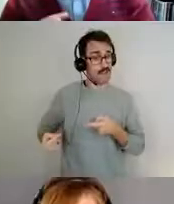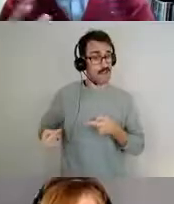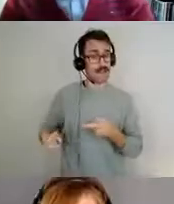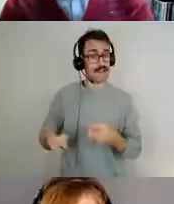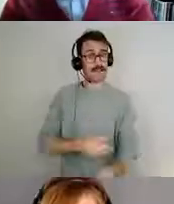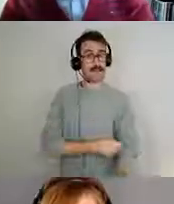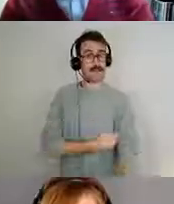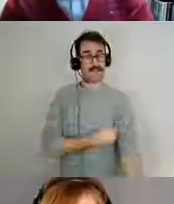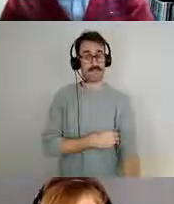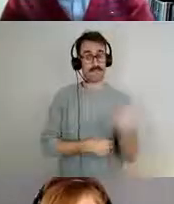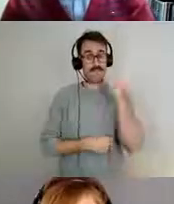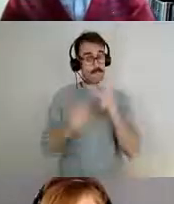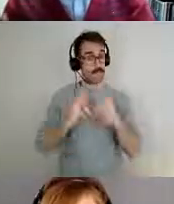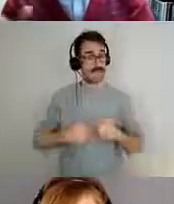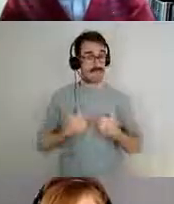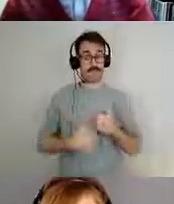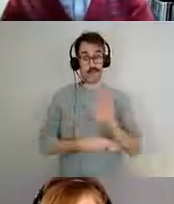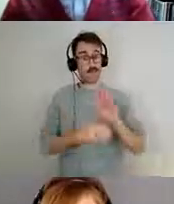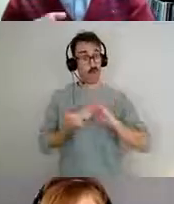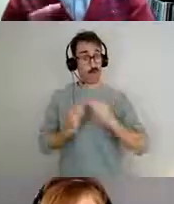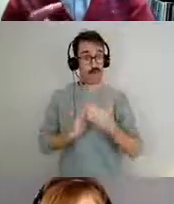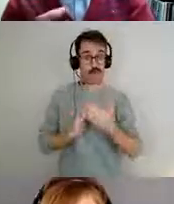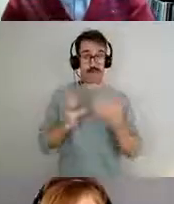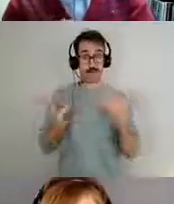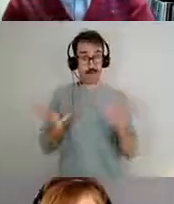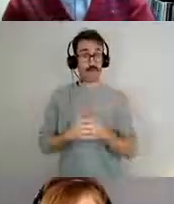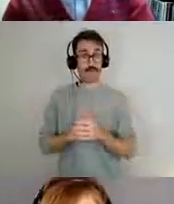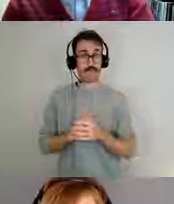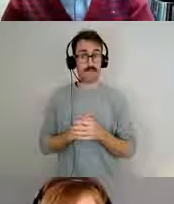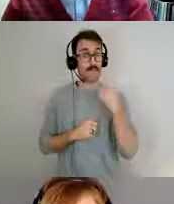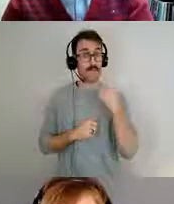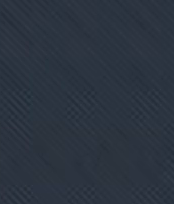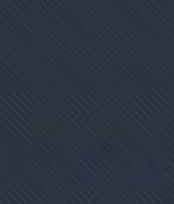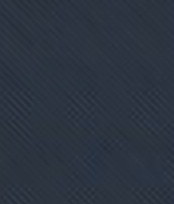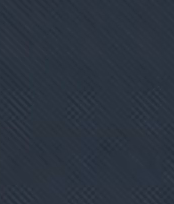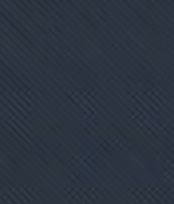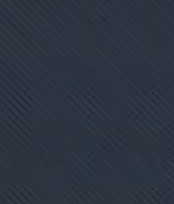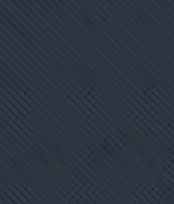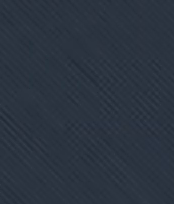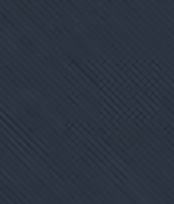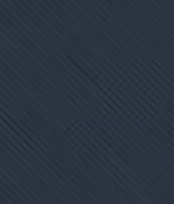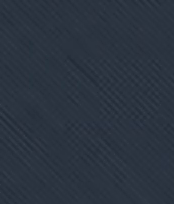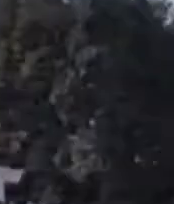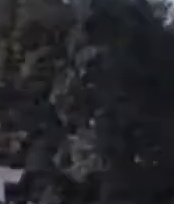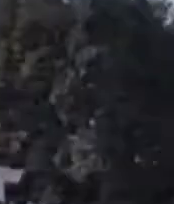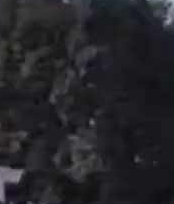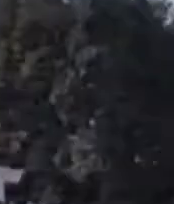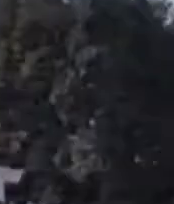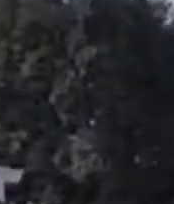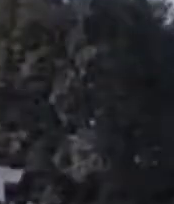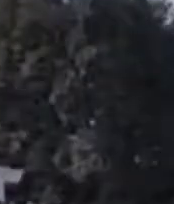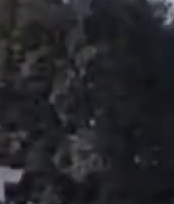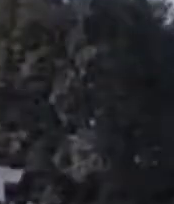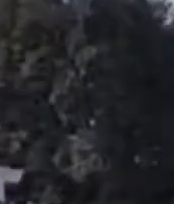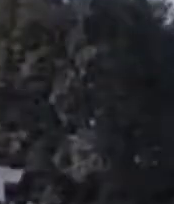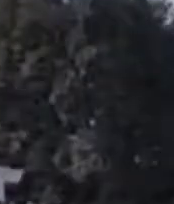for people in their community. For physicians and for healthcare providers, there will be different